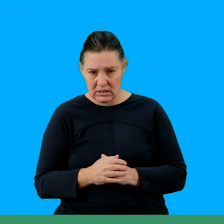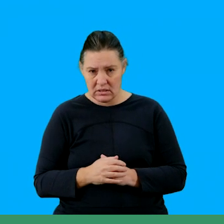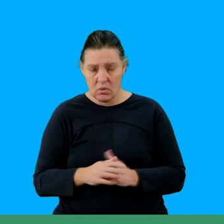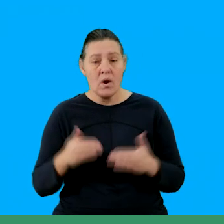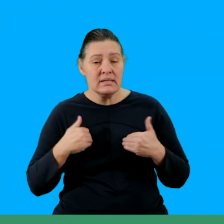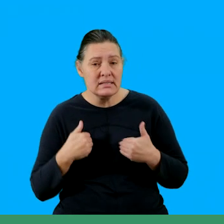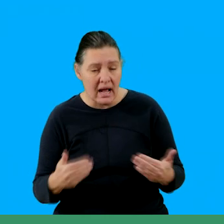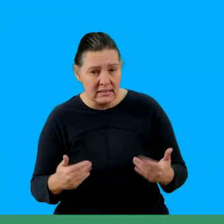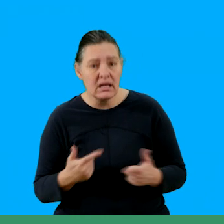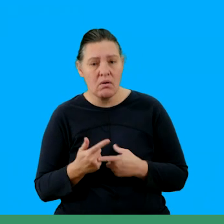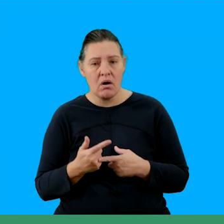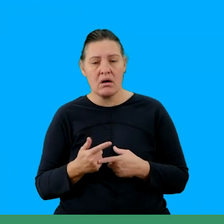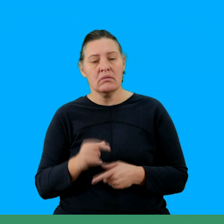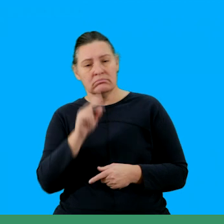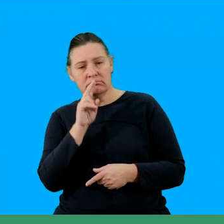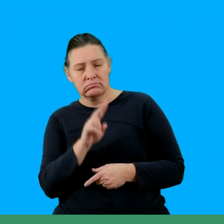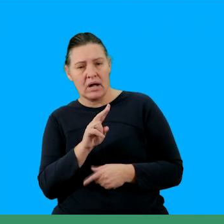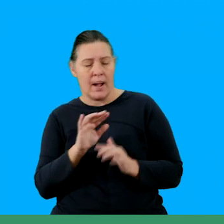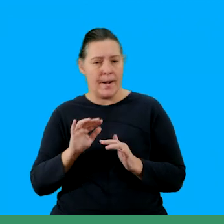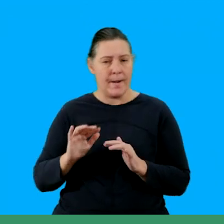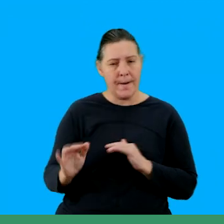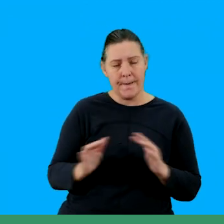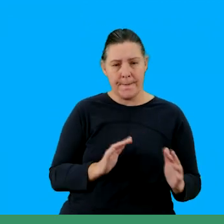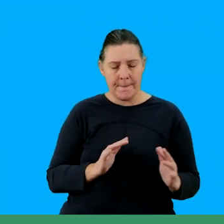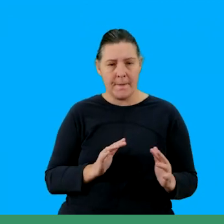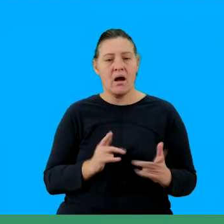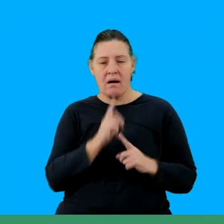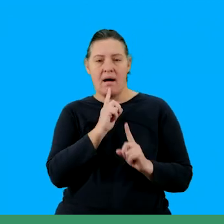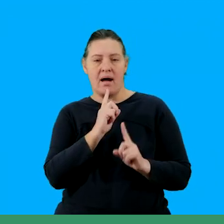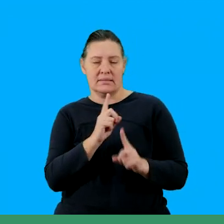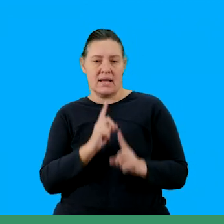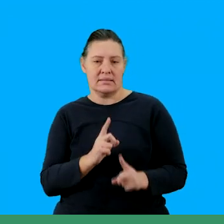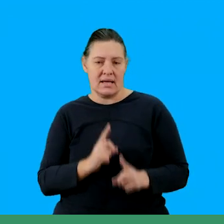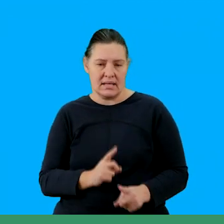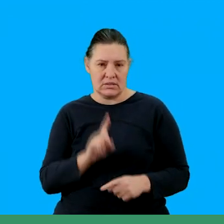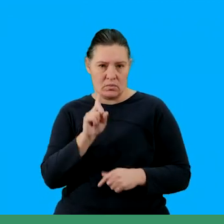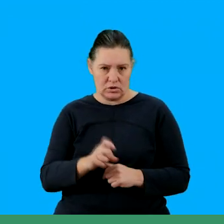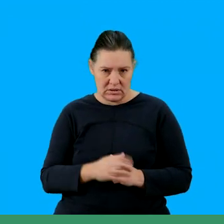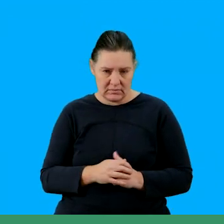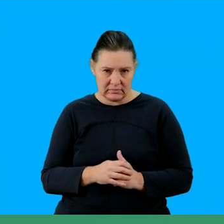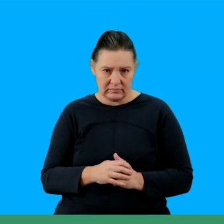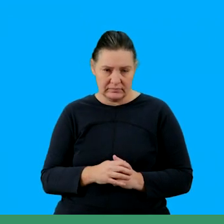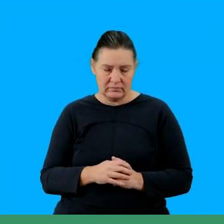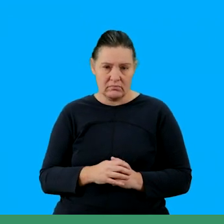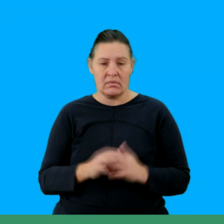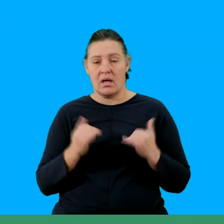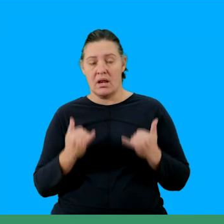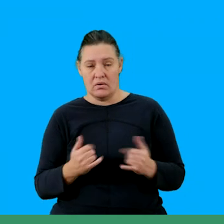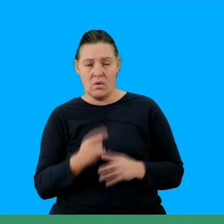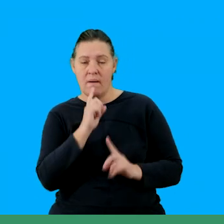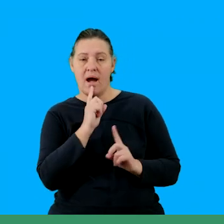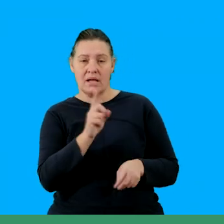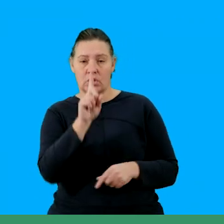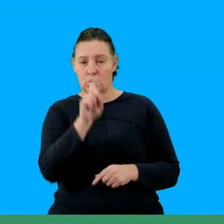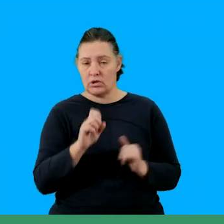So let us start now looking into ways to answer the question. Now, this